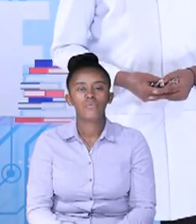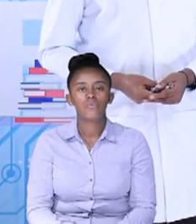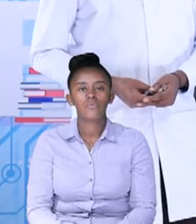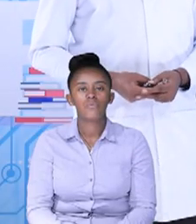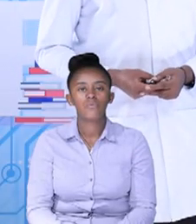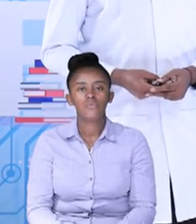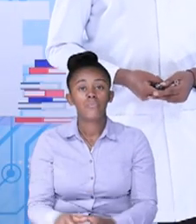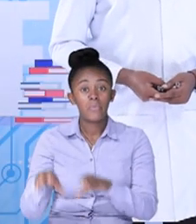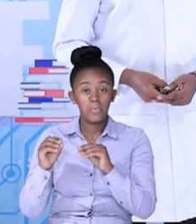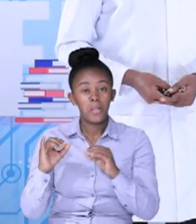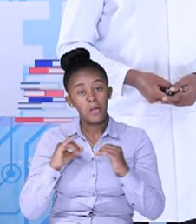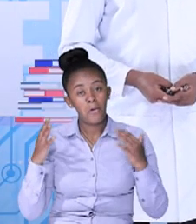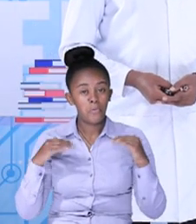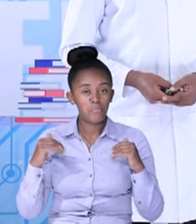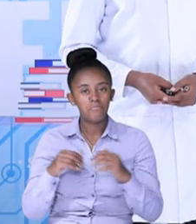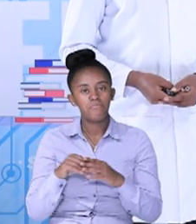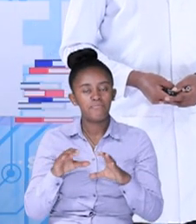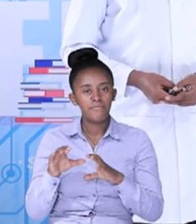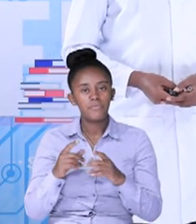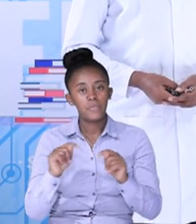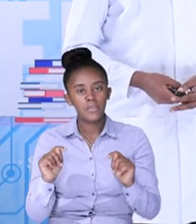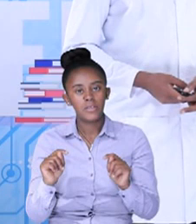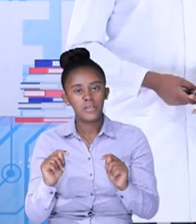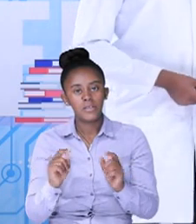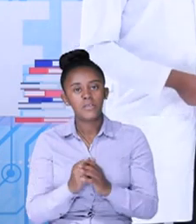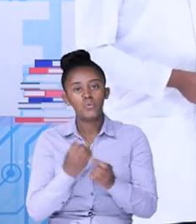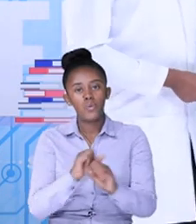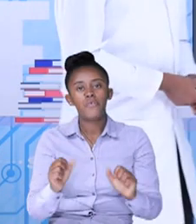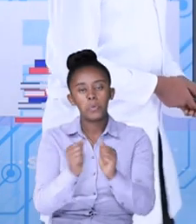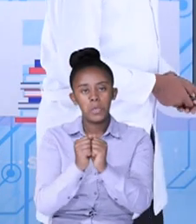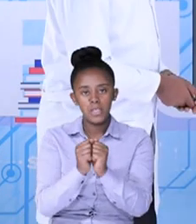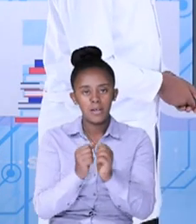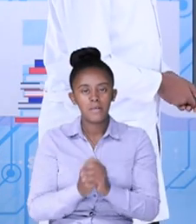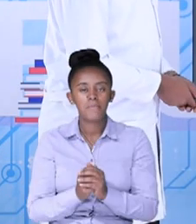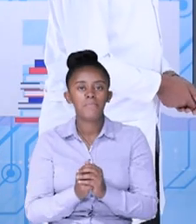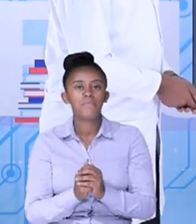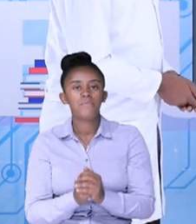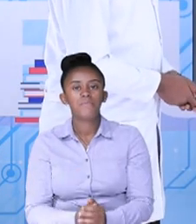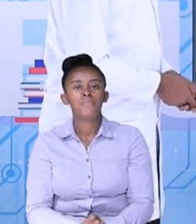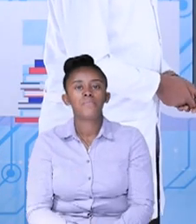Students, I hope you have tried that. So let's try to solve it together.